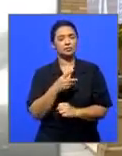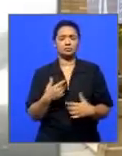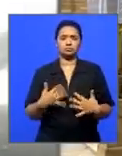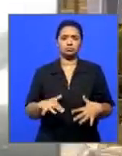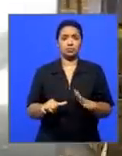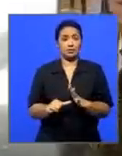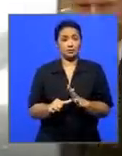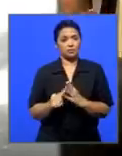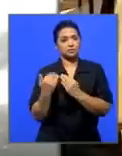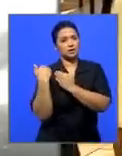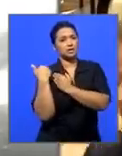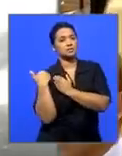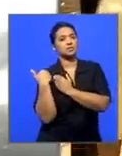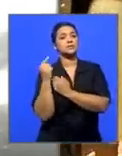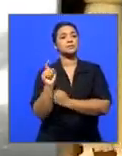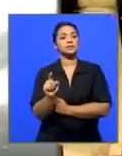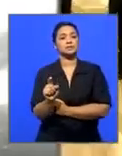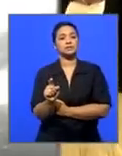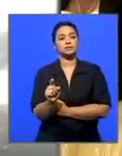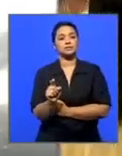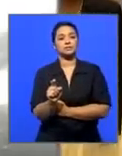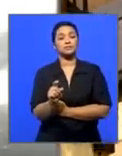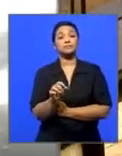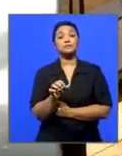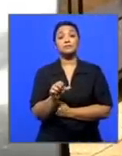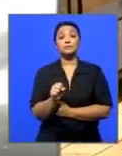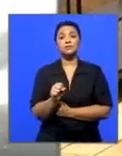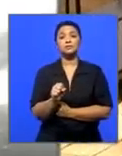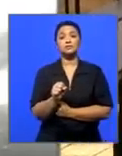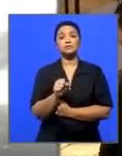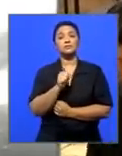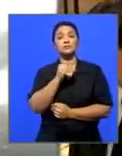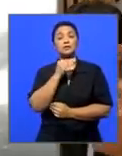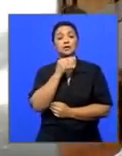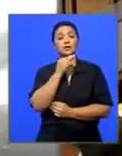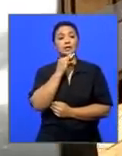significant responsibilities. So he really